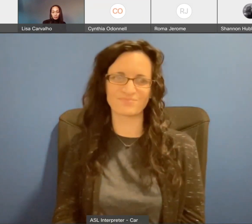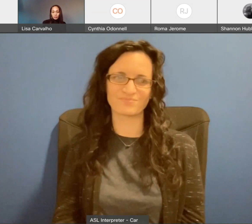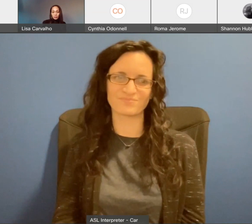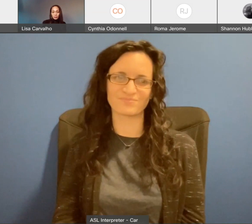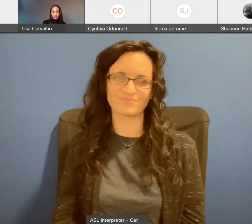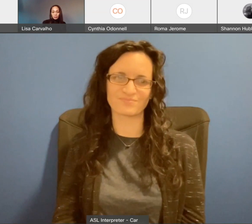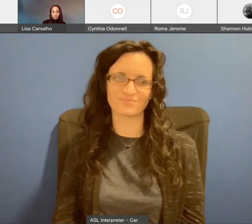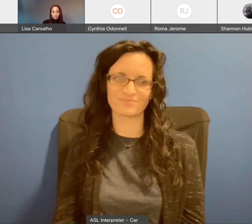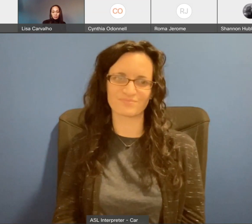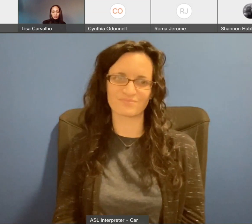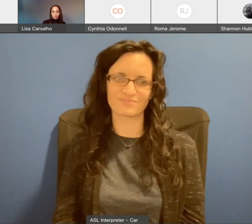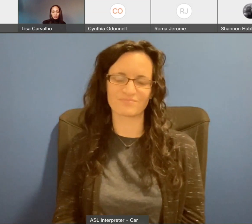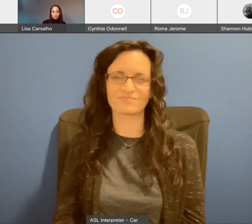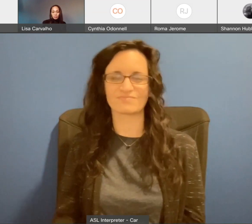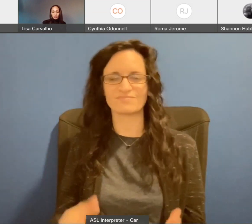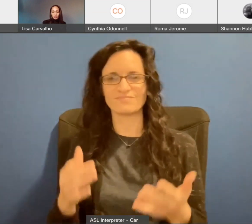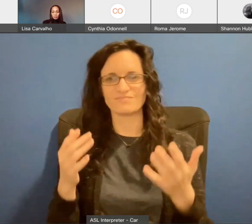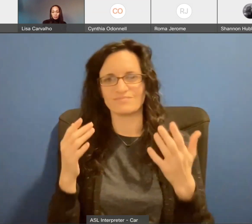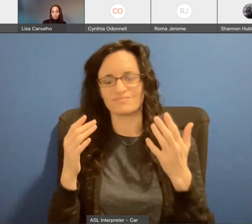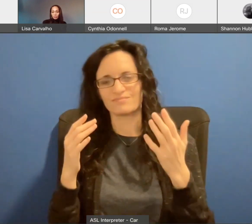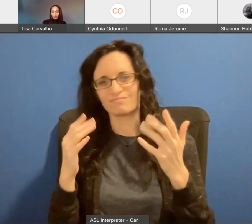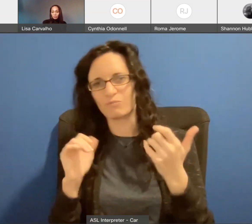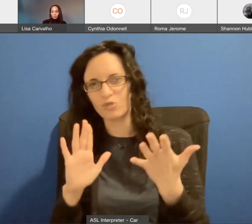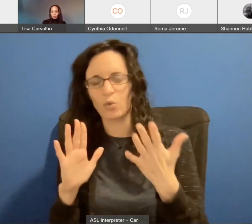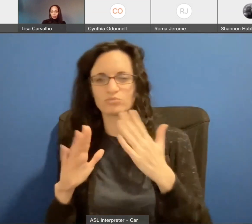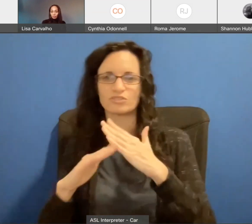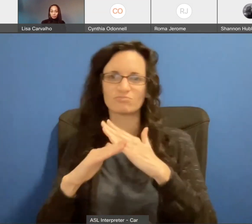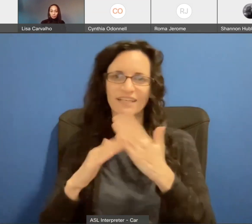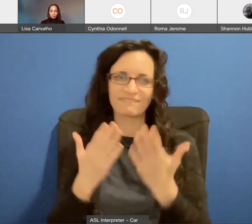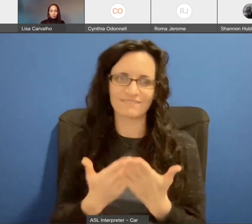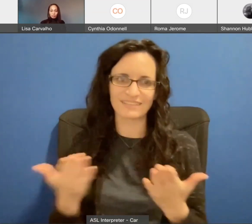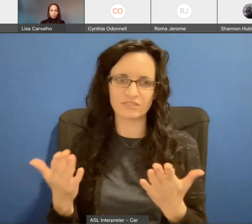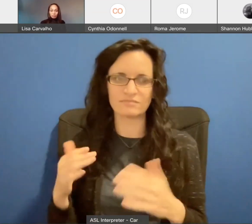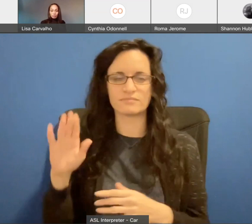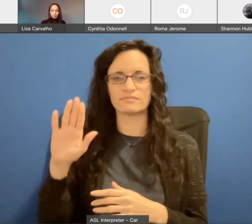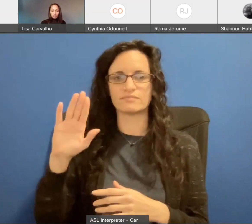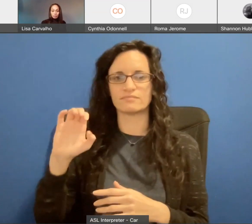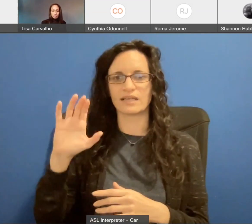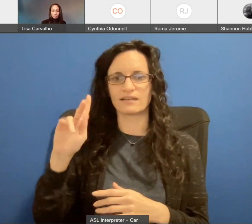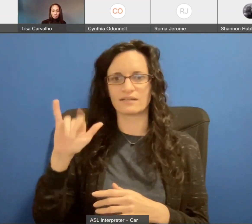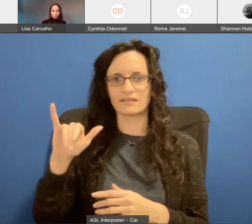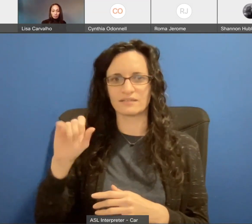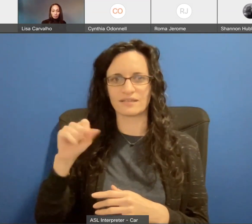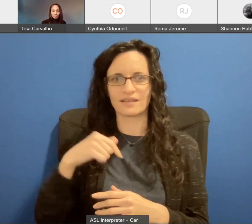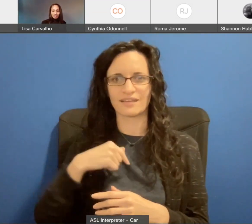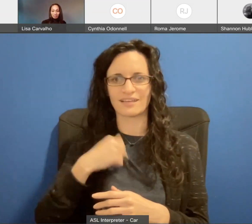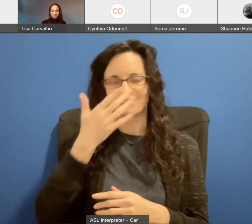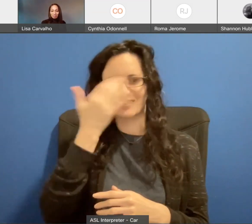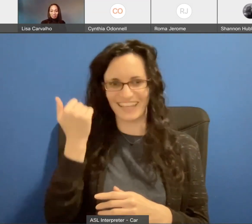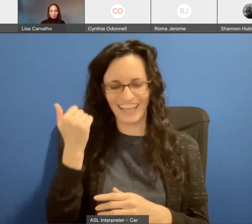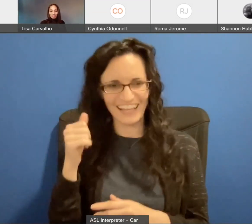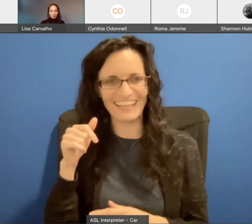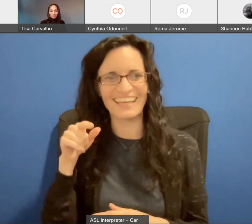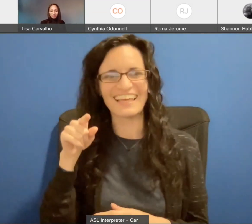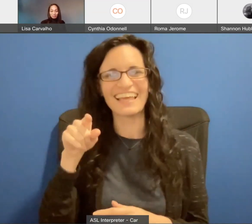Calm approach, protective factors. Yeah. I'm forgetting that you can probably see the chat now. Now I can.